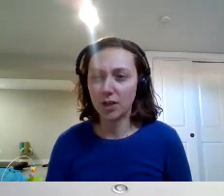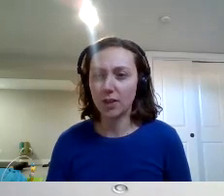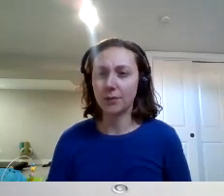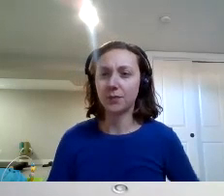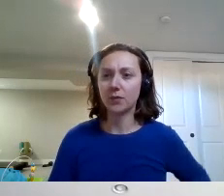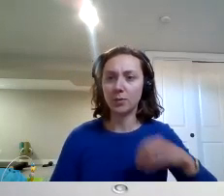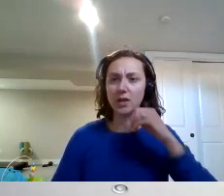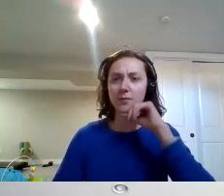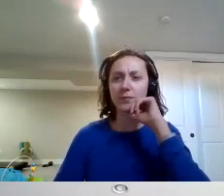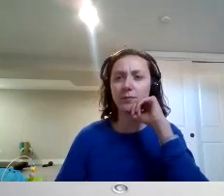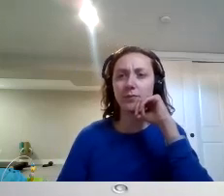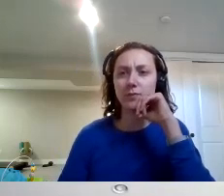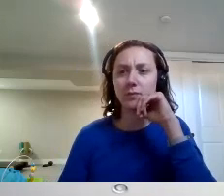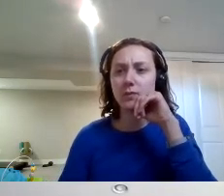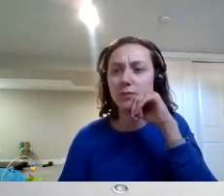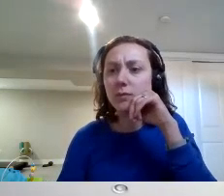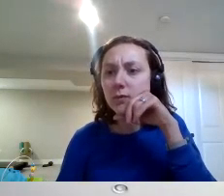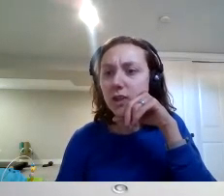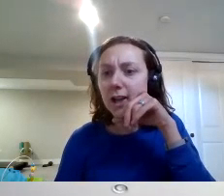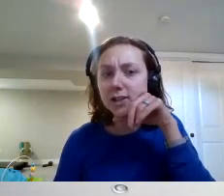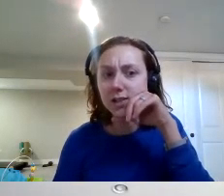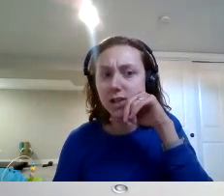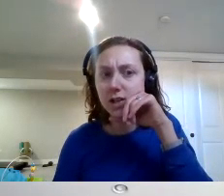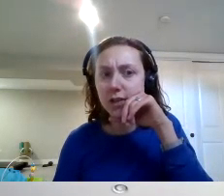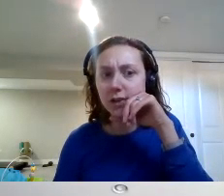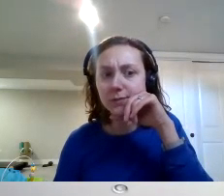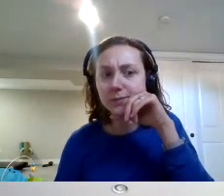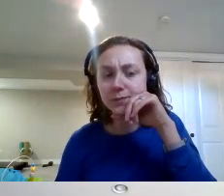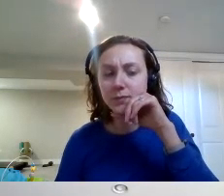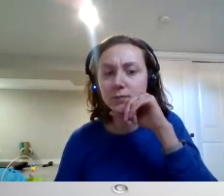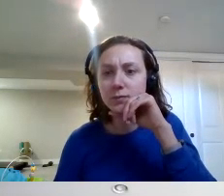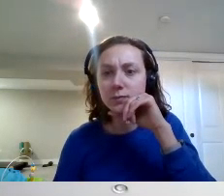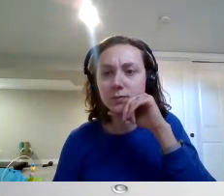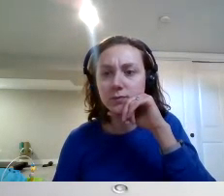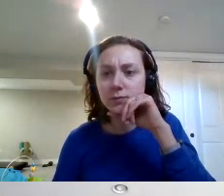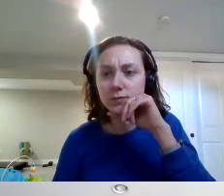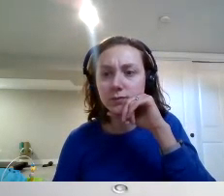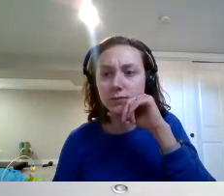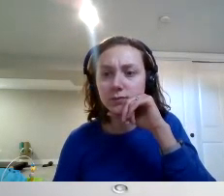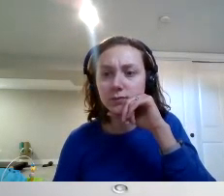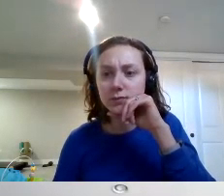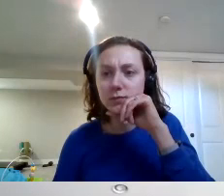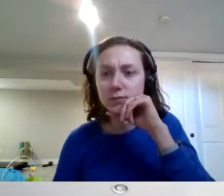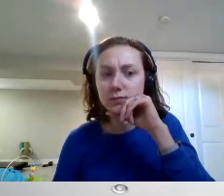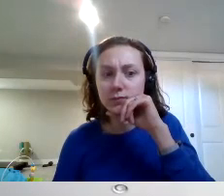Do you need anything from me, like access to anything?